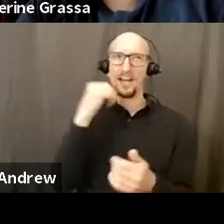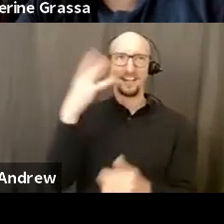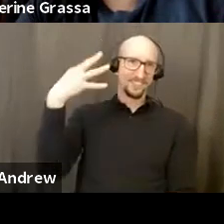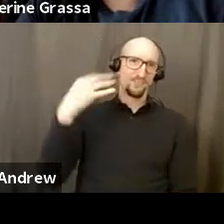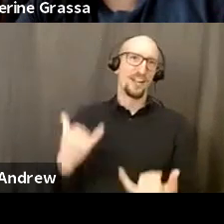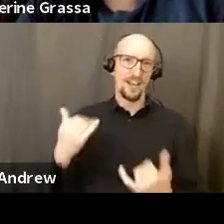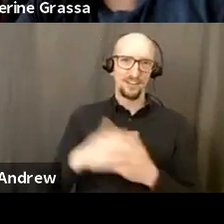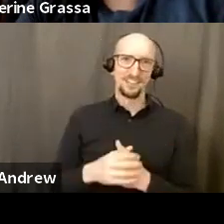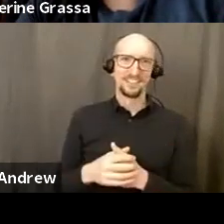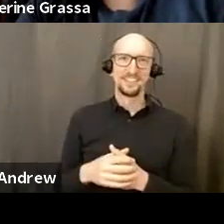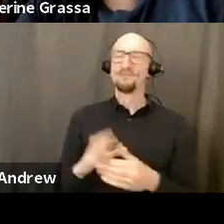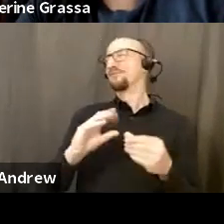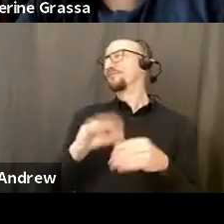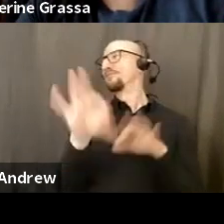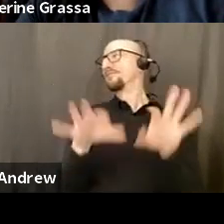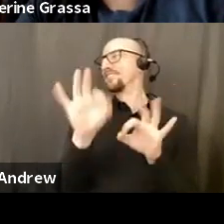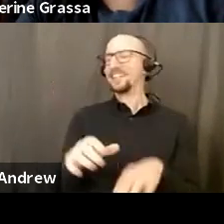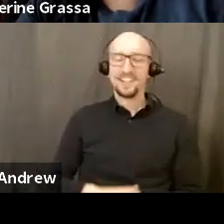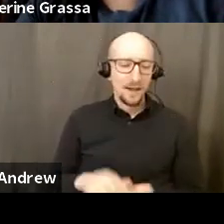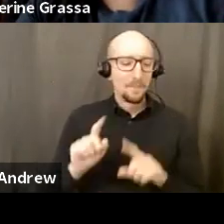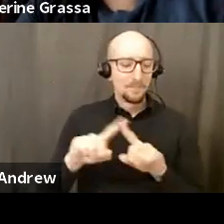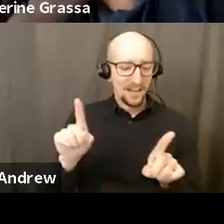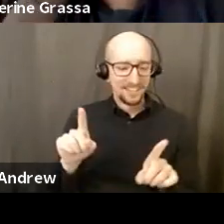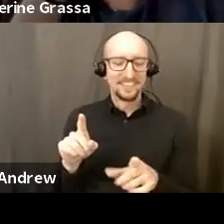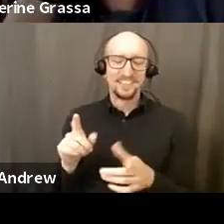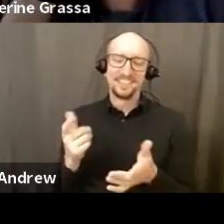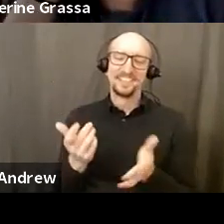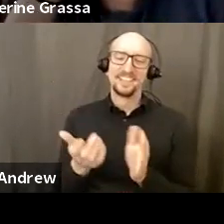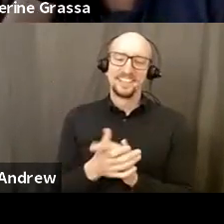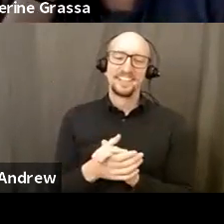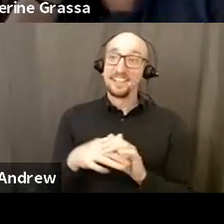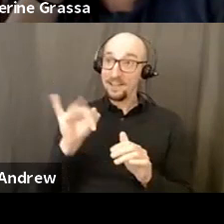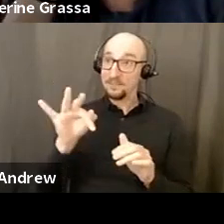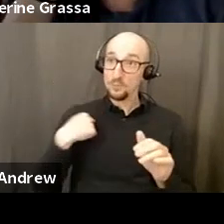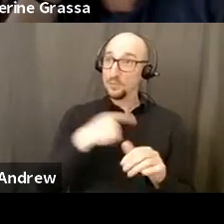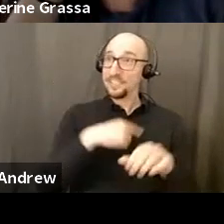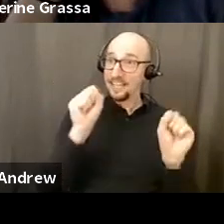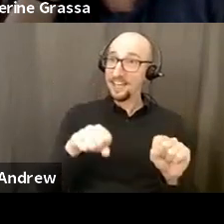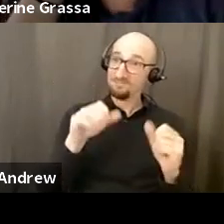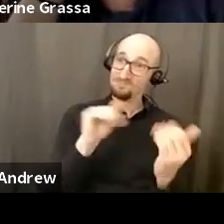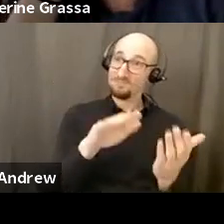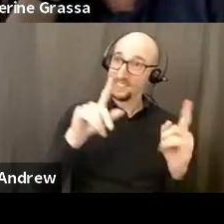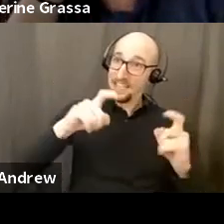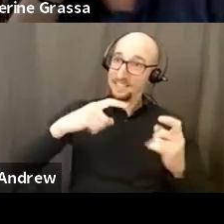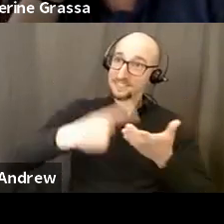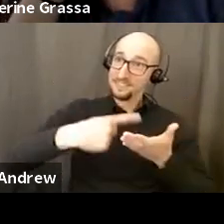but I mean, if we can. Yeah, my